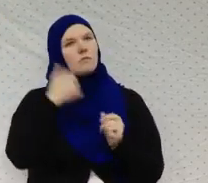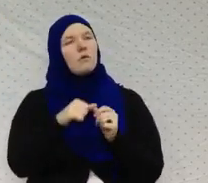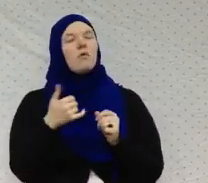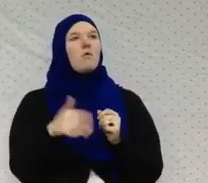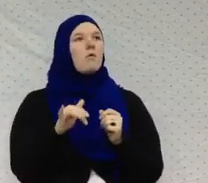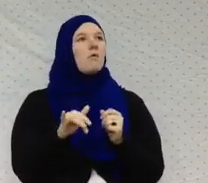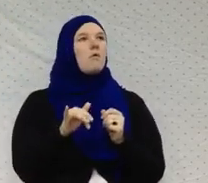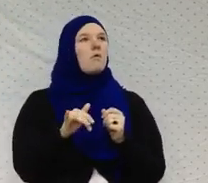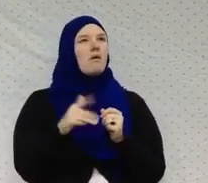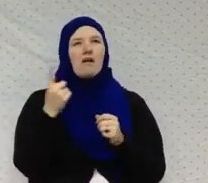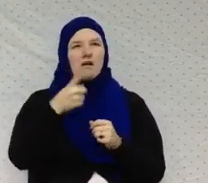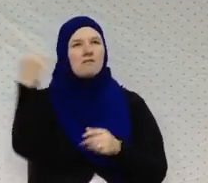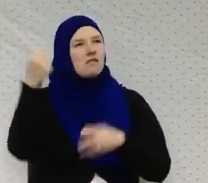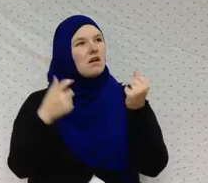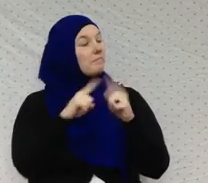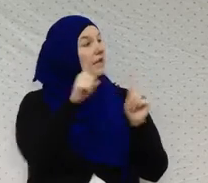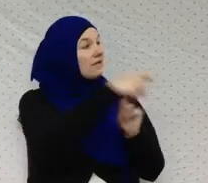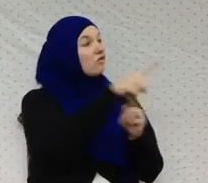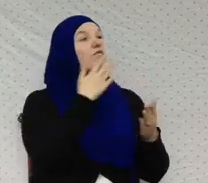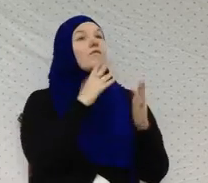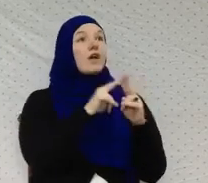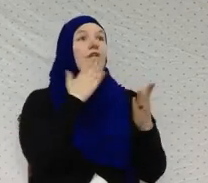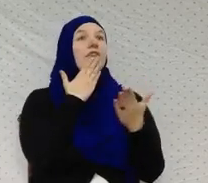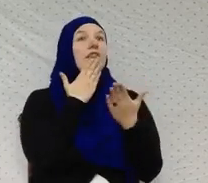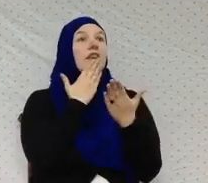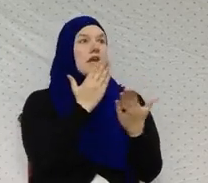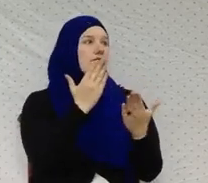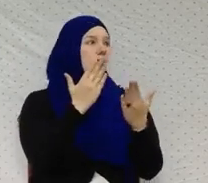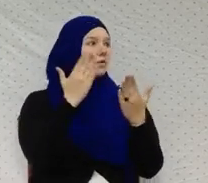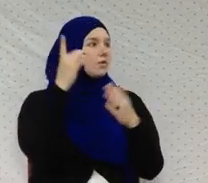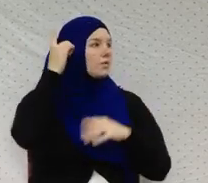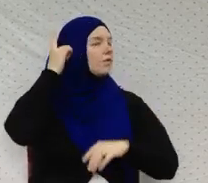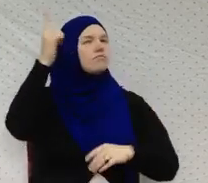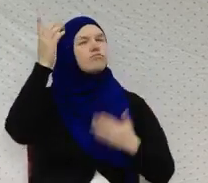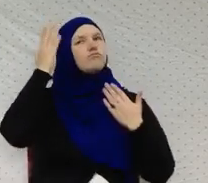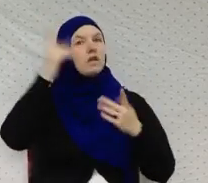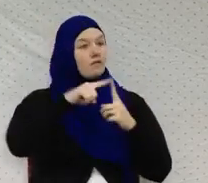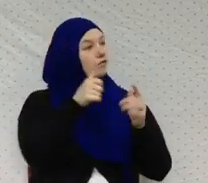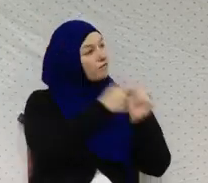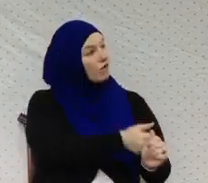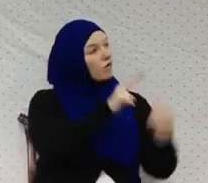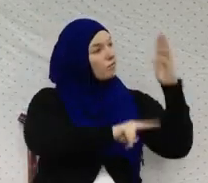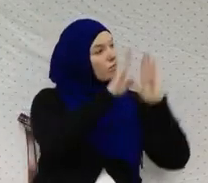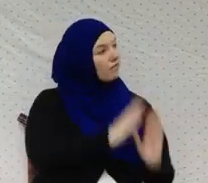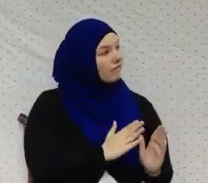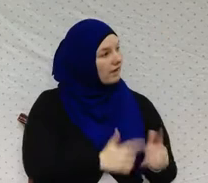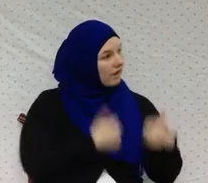It depends. If you are a grateful servant, follow the sunnah of the